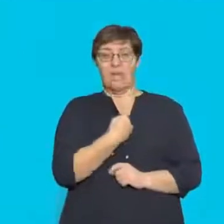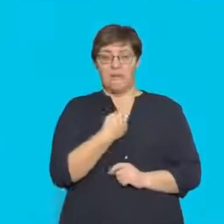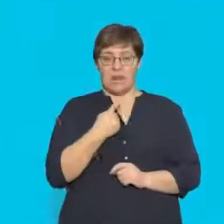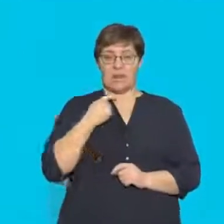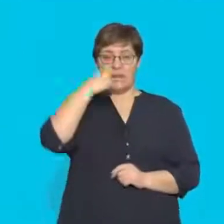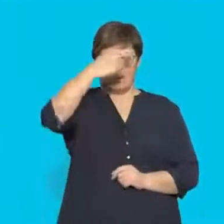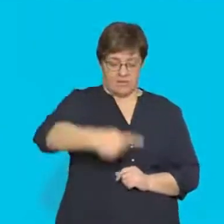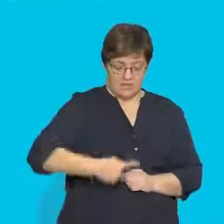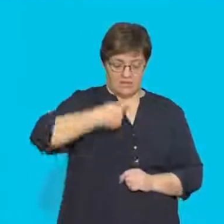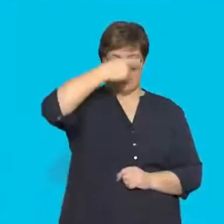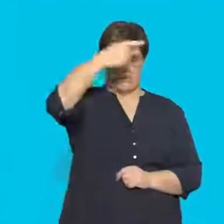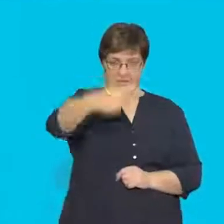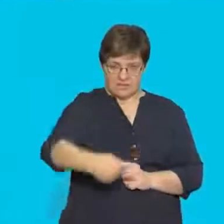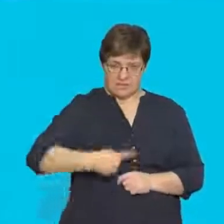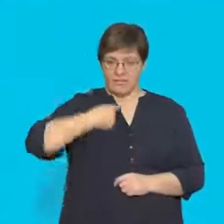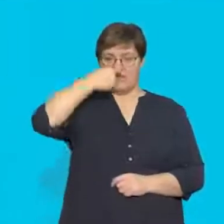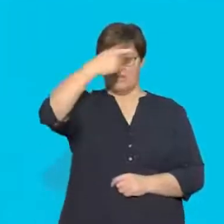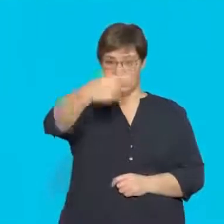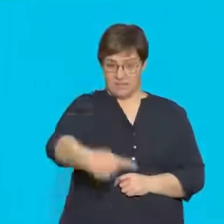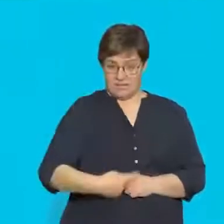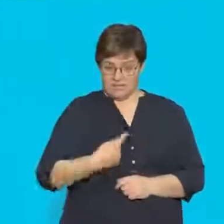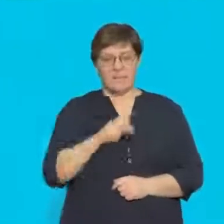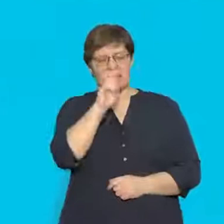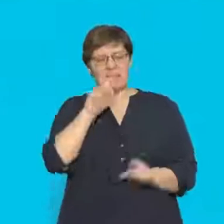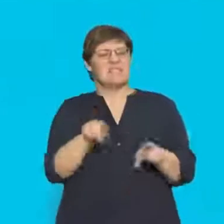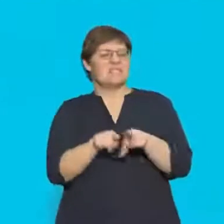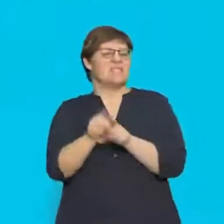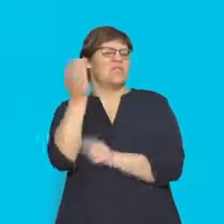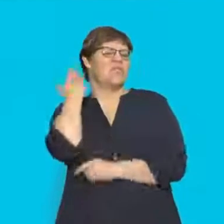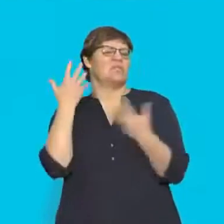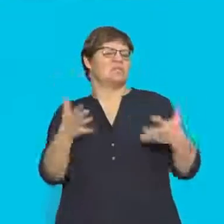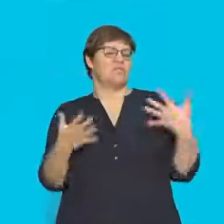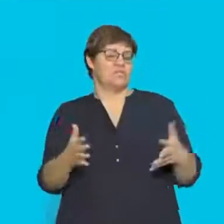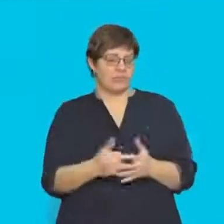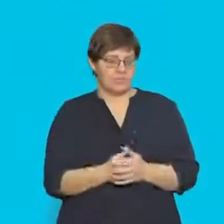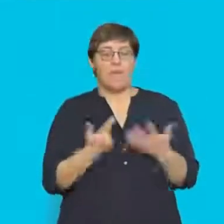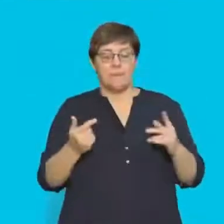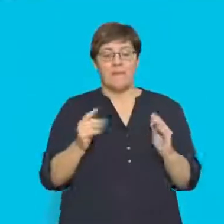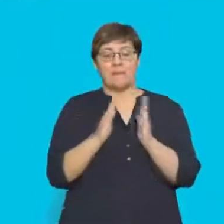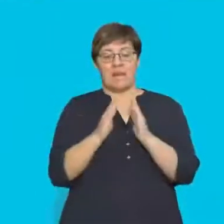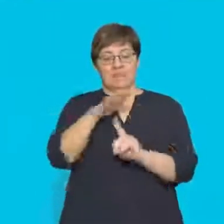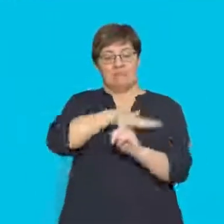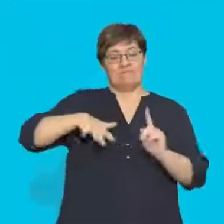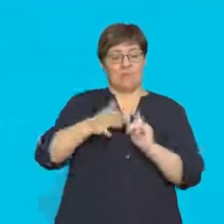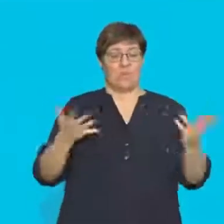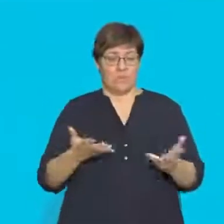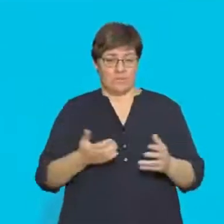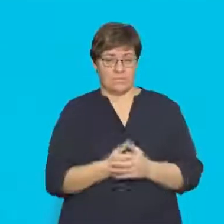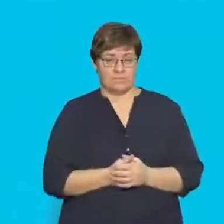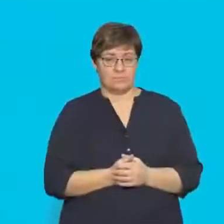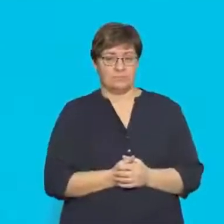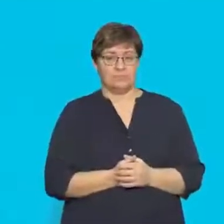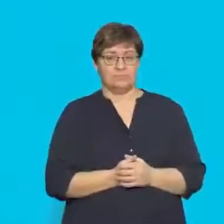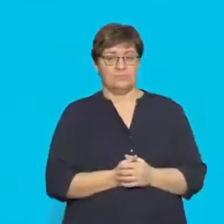that circular pattern that we've seen before in terms of where the magnetic field is.